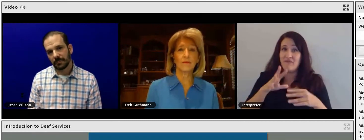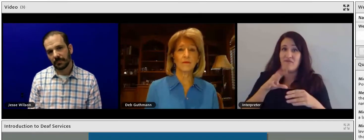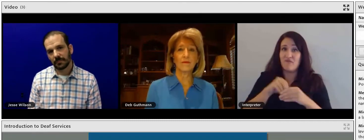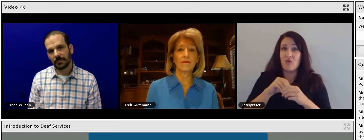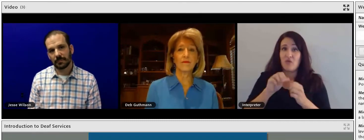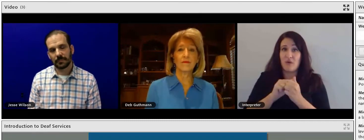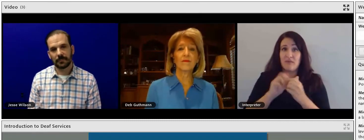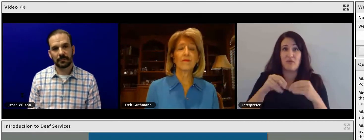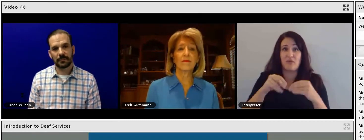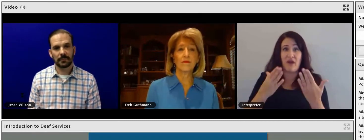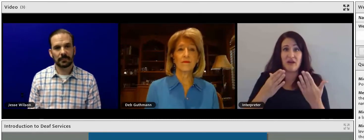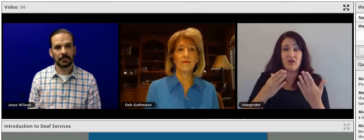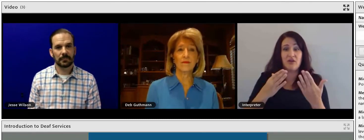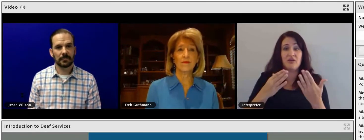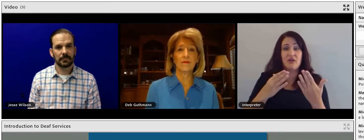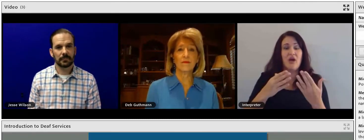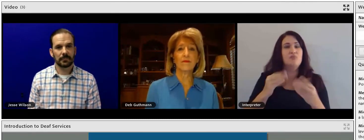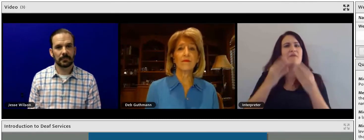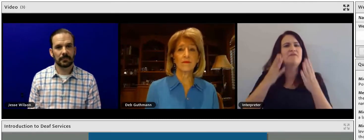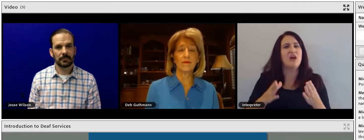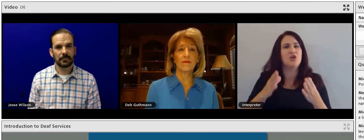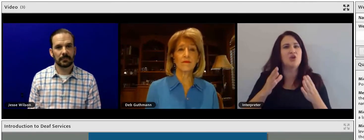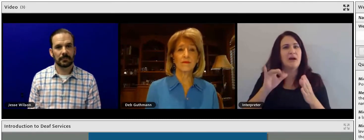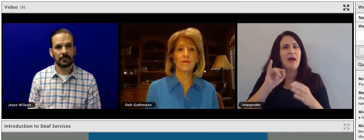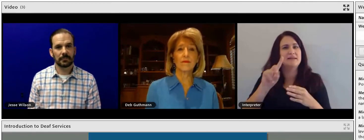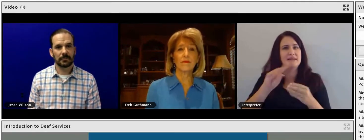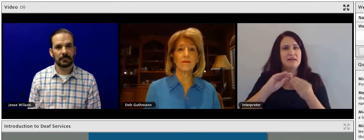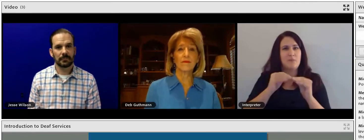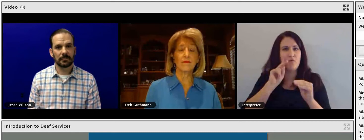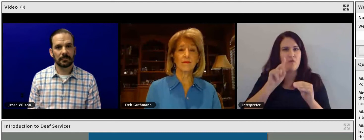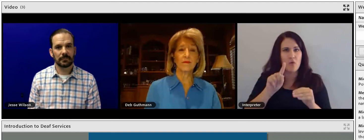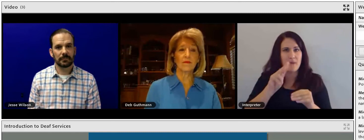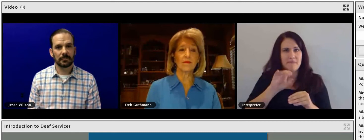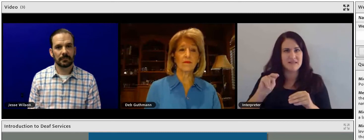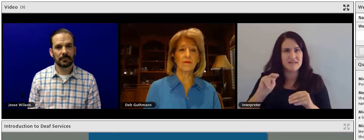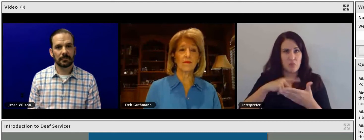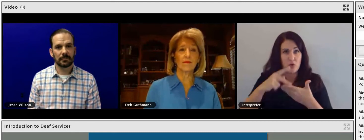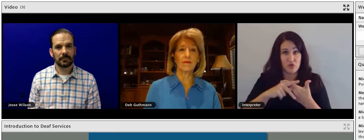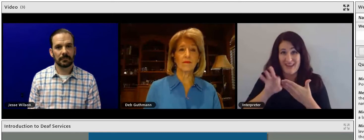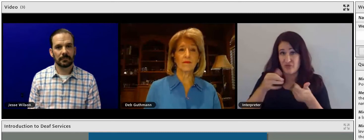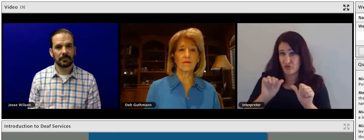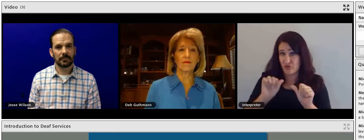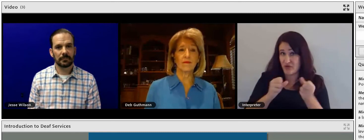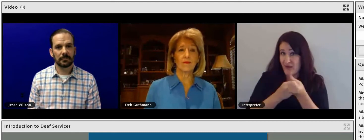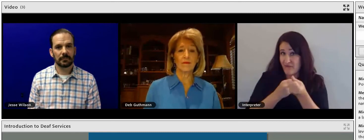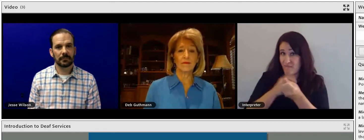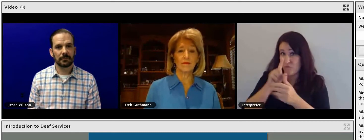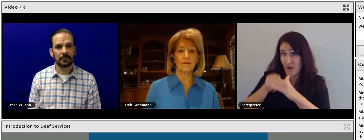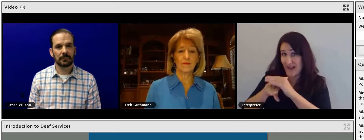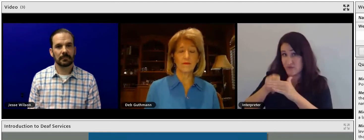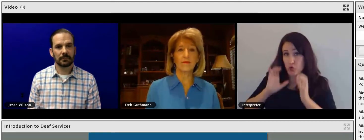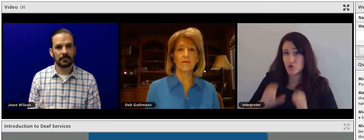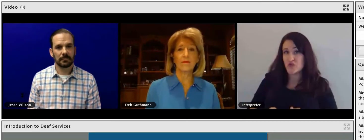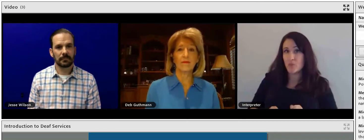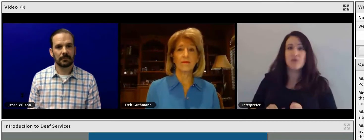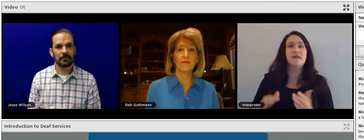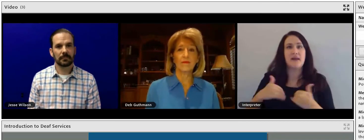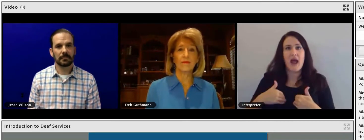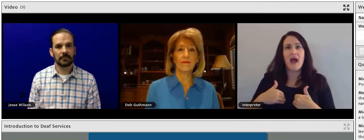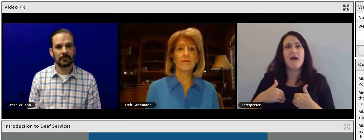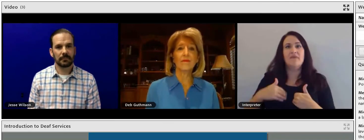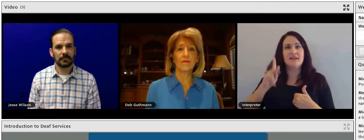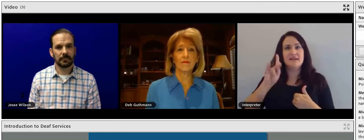provider ID number for the Minnesota program. So if you're trying to advocate for access for your consumers who have